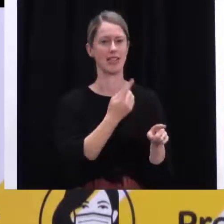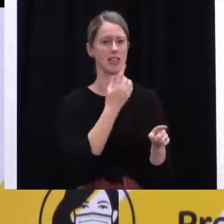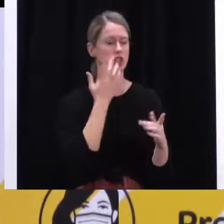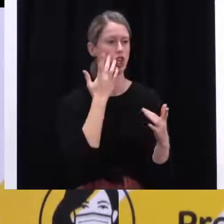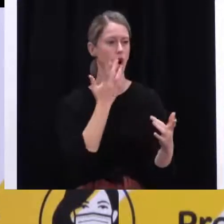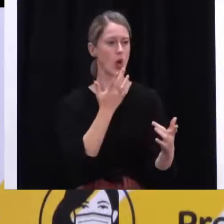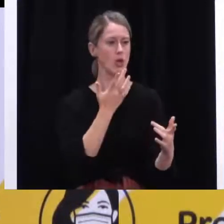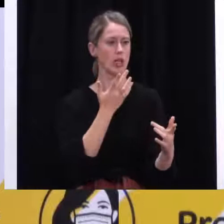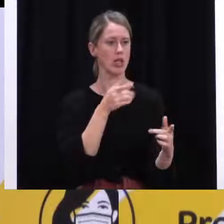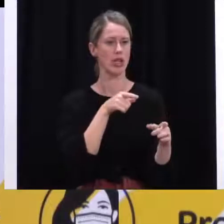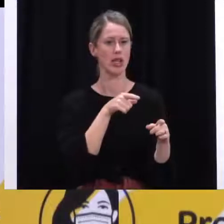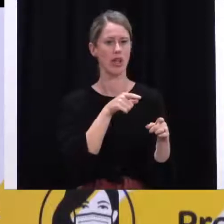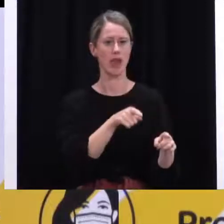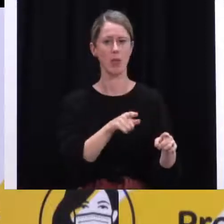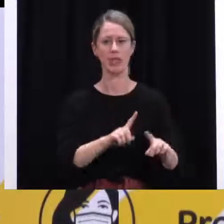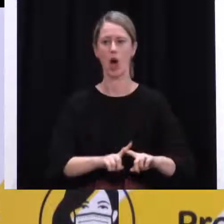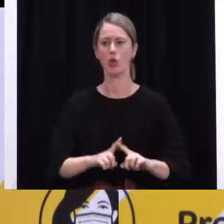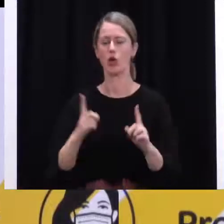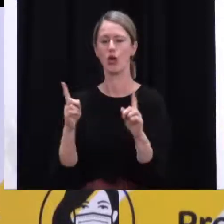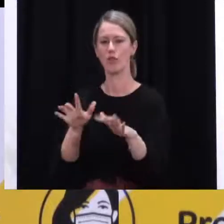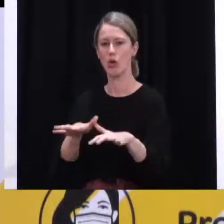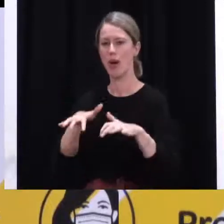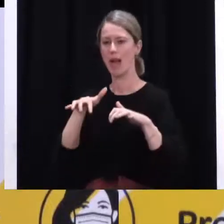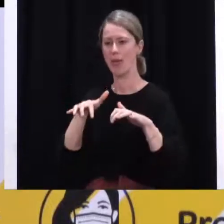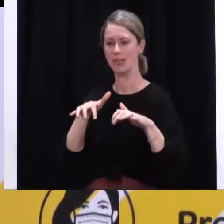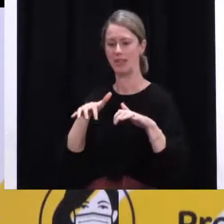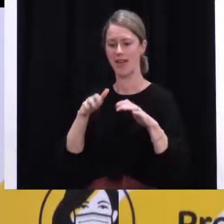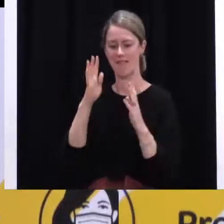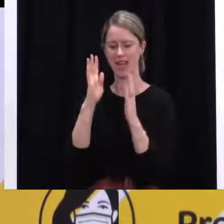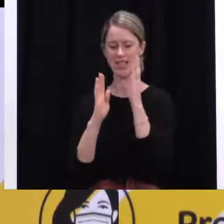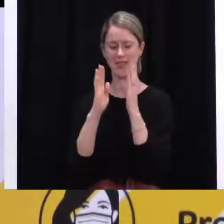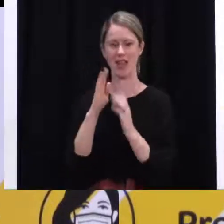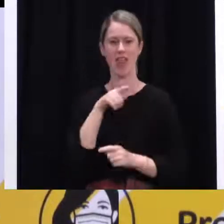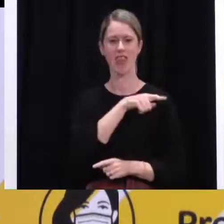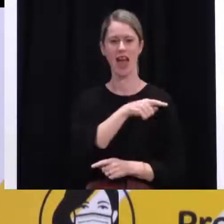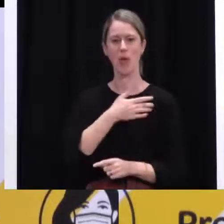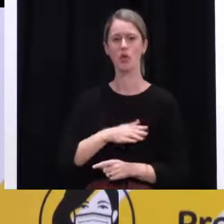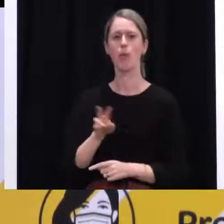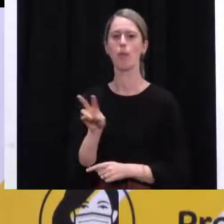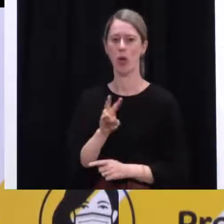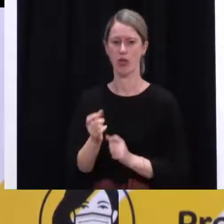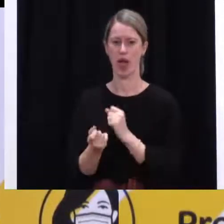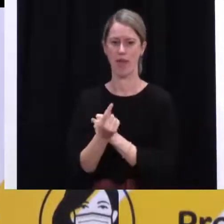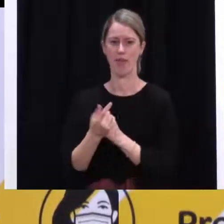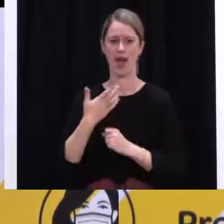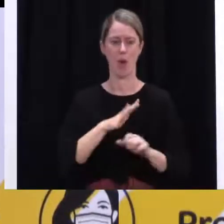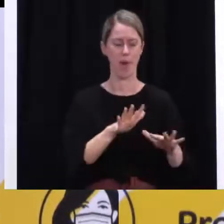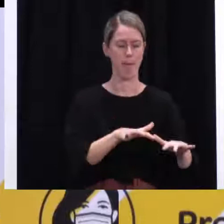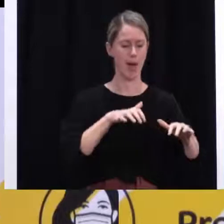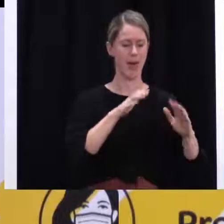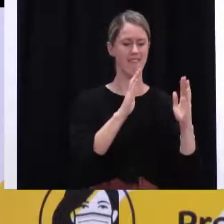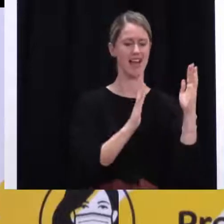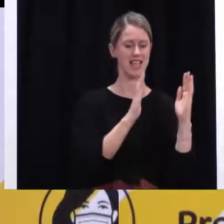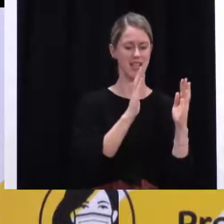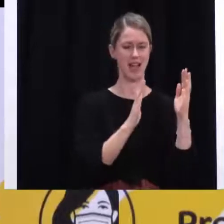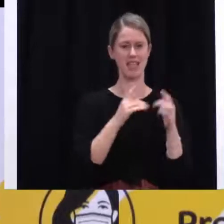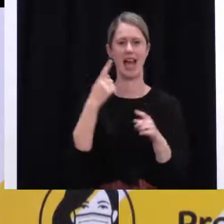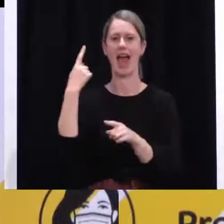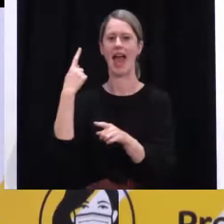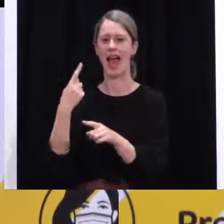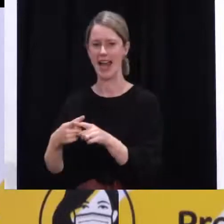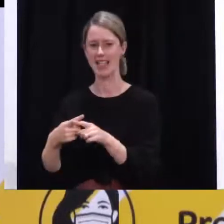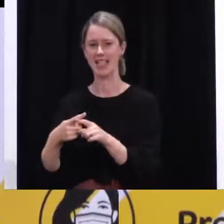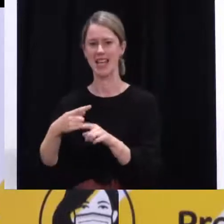indicate that that was as an alternative to Parliament sitting in person. They wanted both to happen. They wanted Parliament to sit in person and the Epidemic